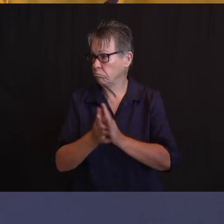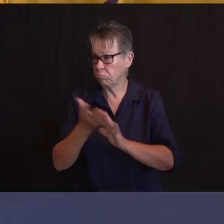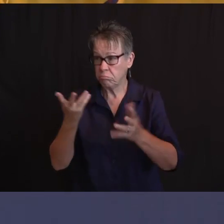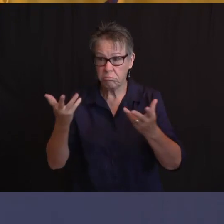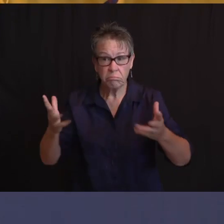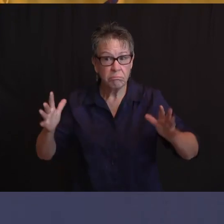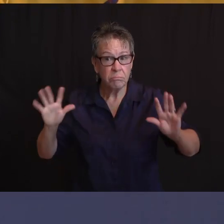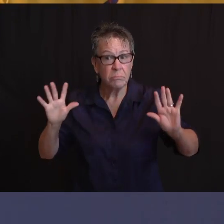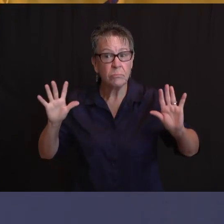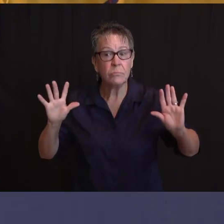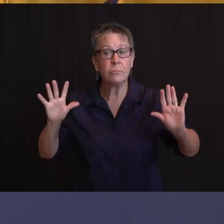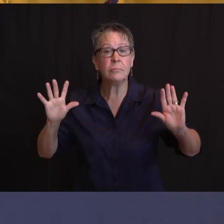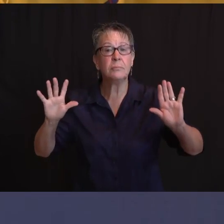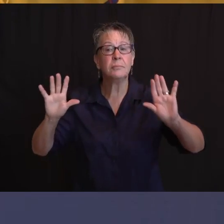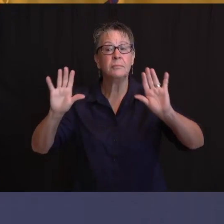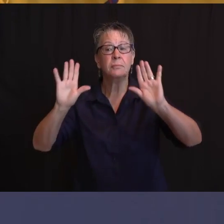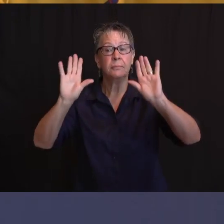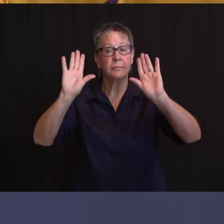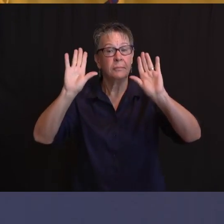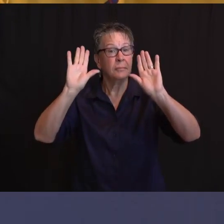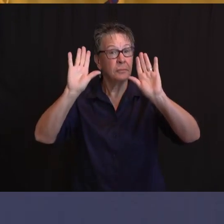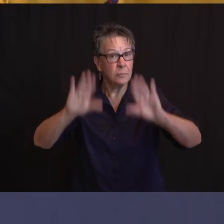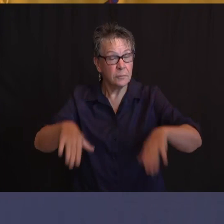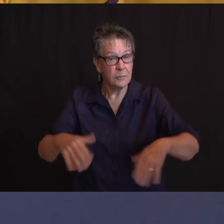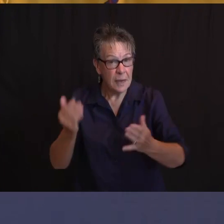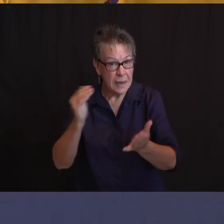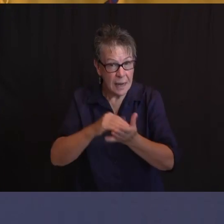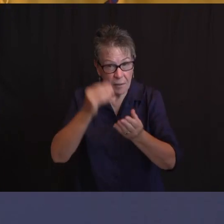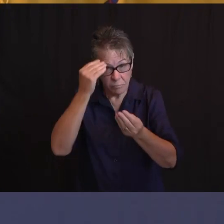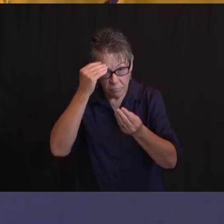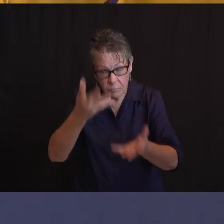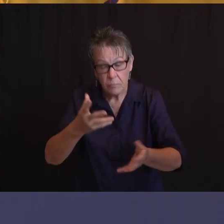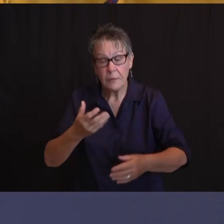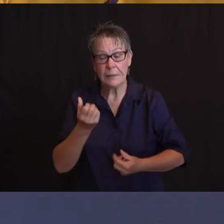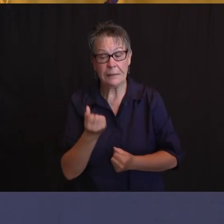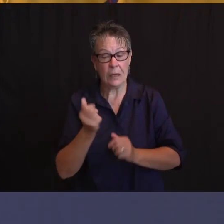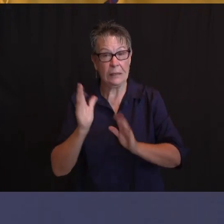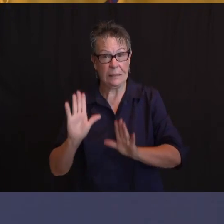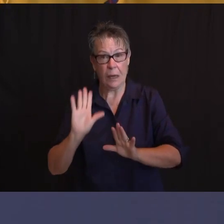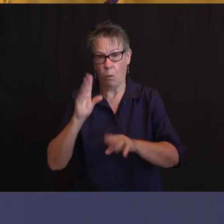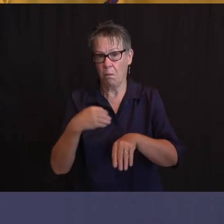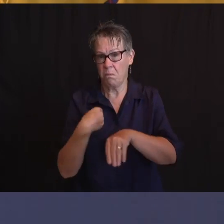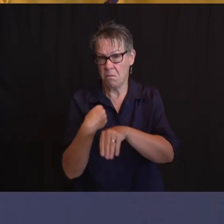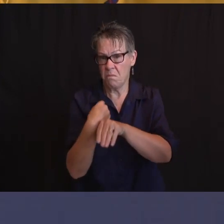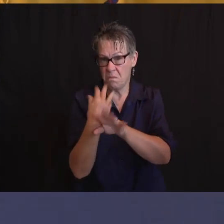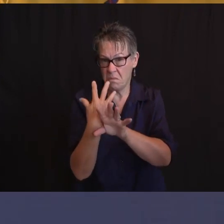and we're 1 o'clock on Monday, unless you hear otherwise.